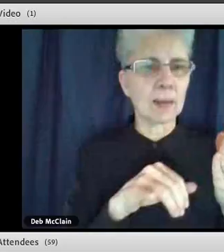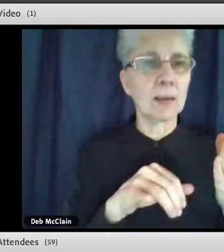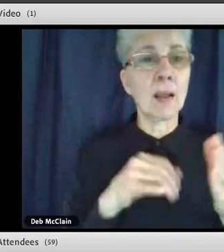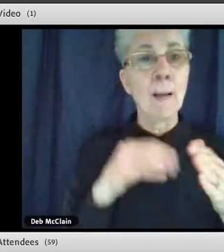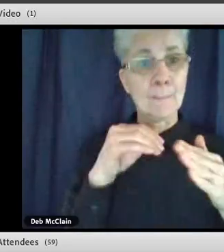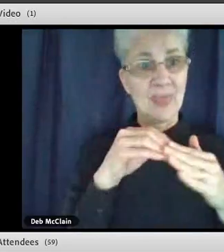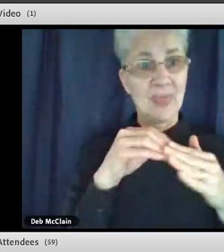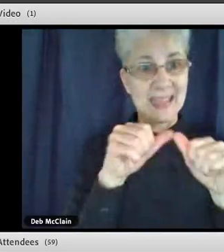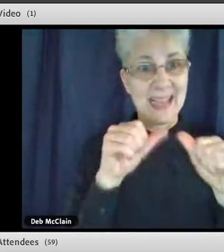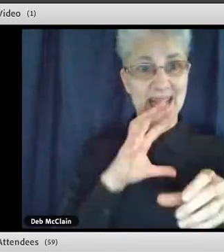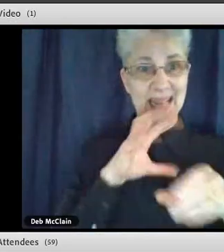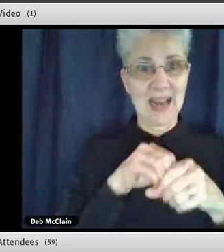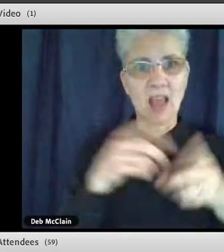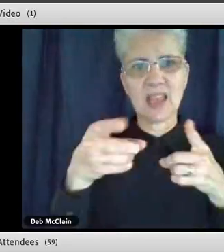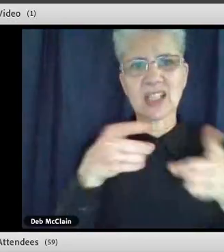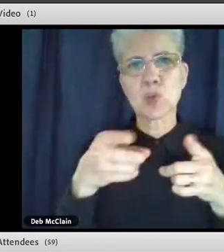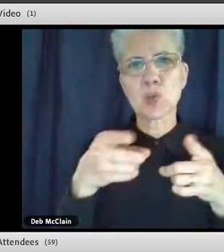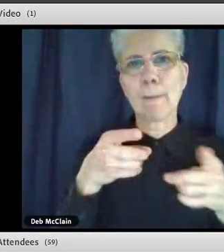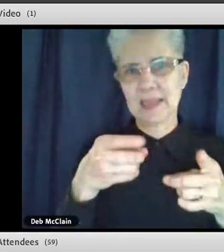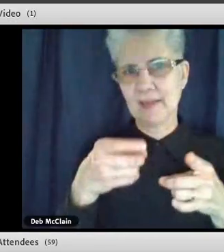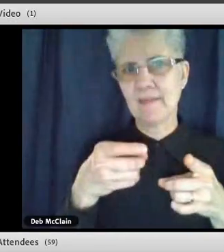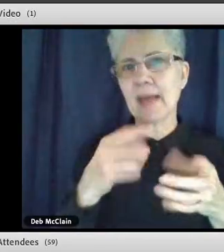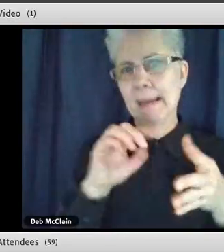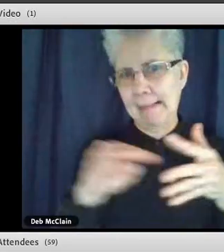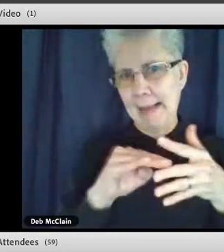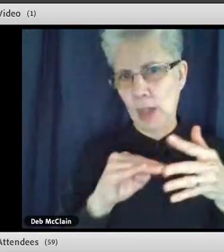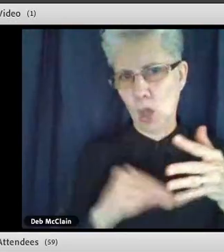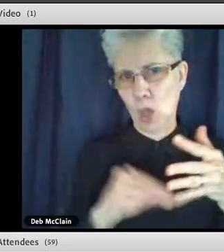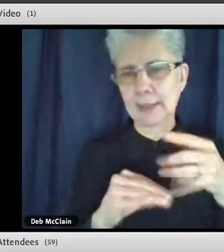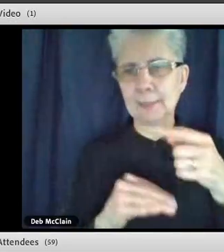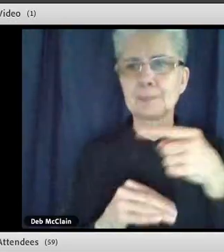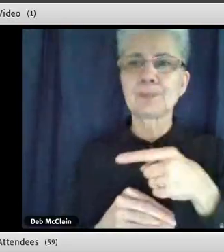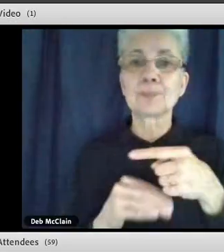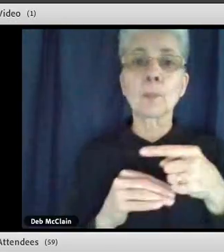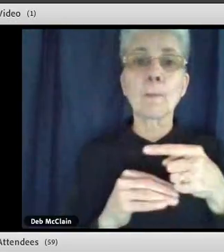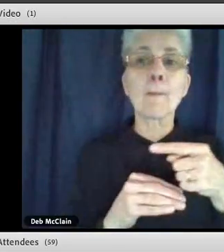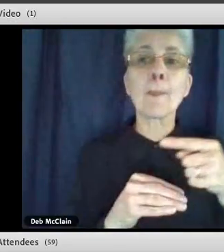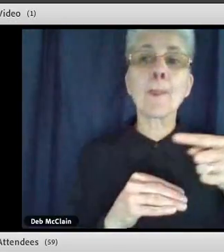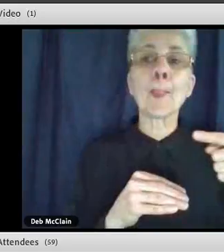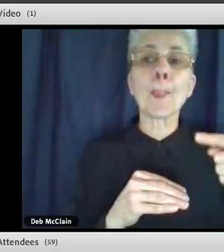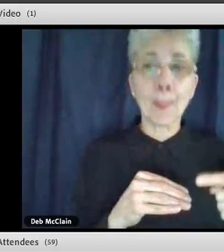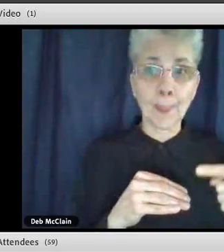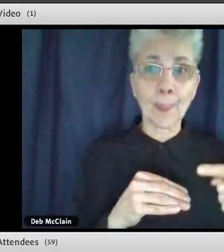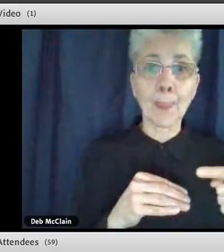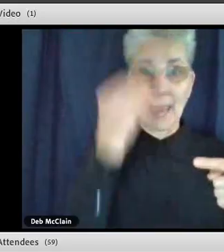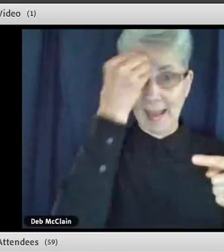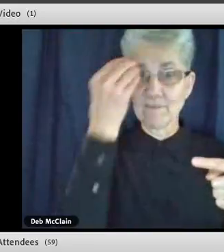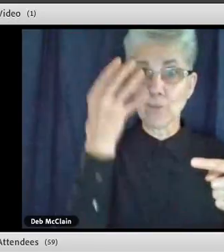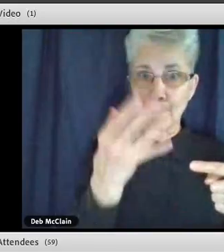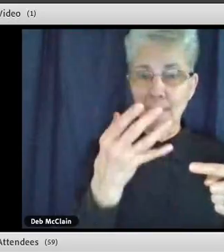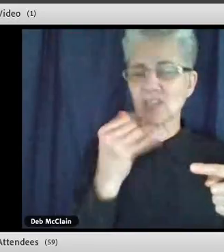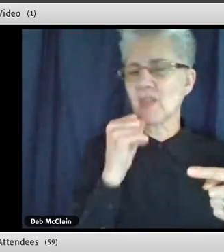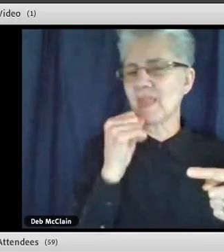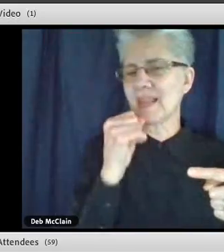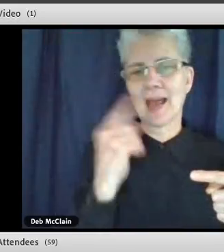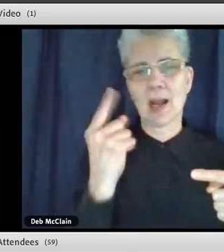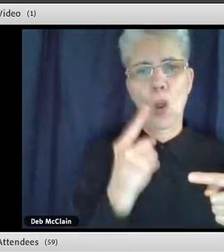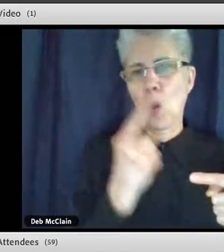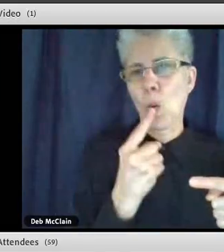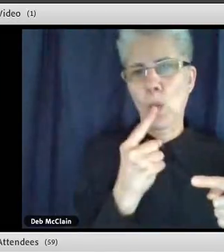of descriptive cataloging. On the other hand, there's information that is not always as